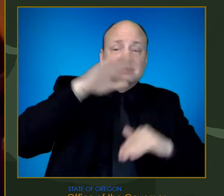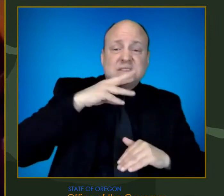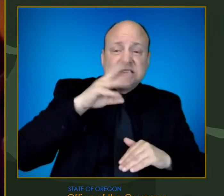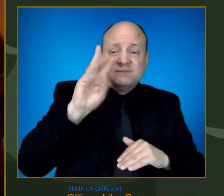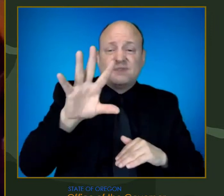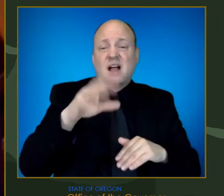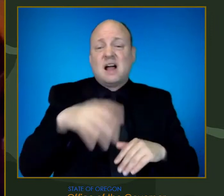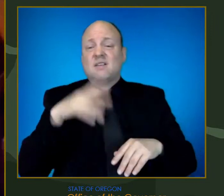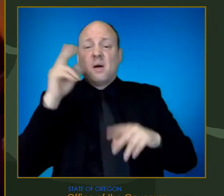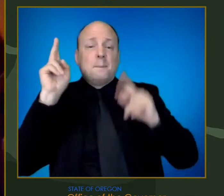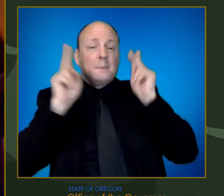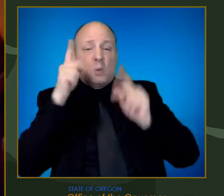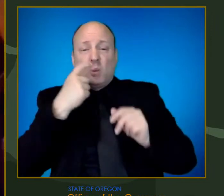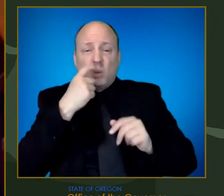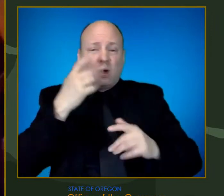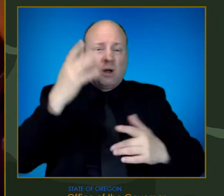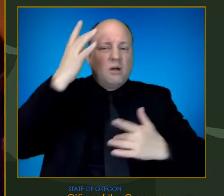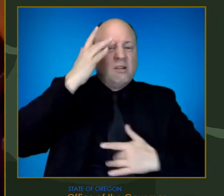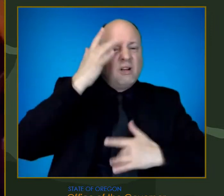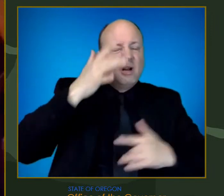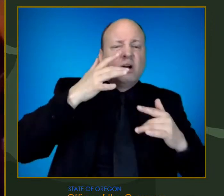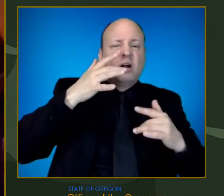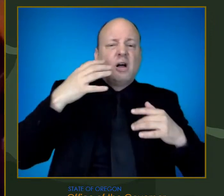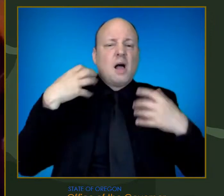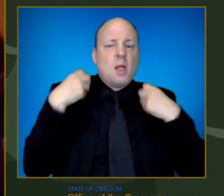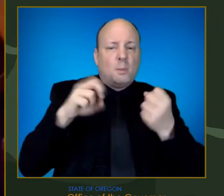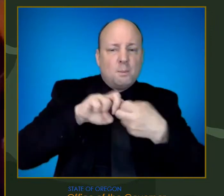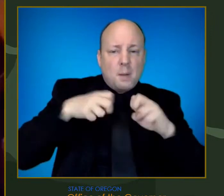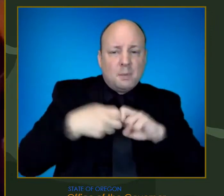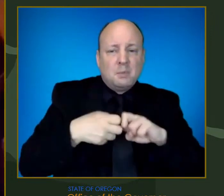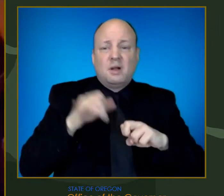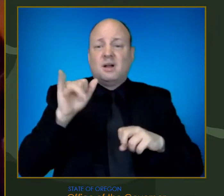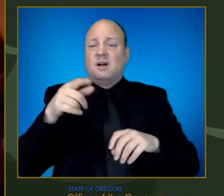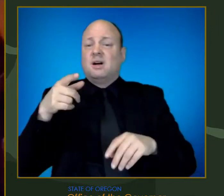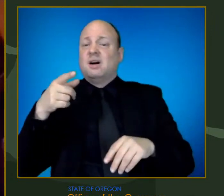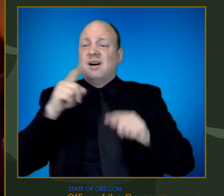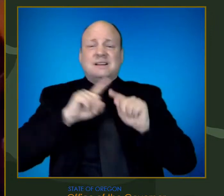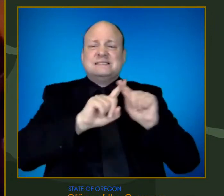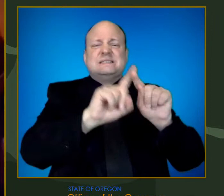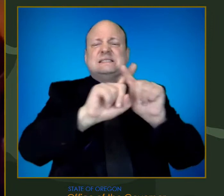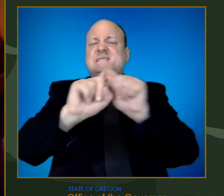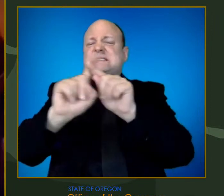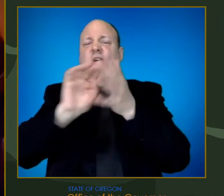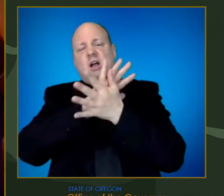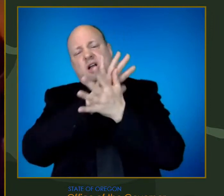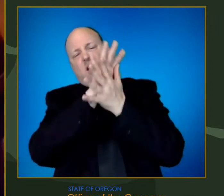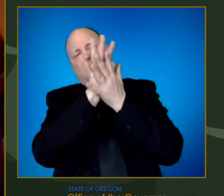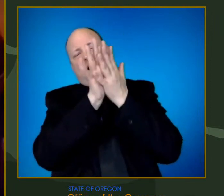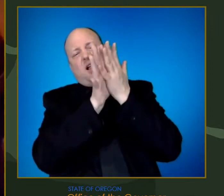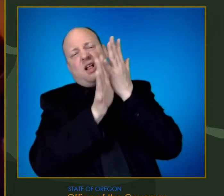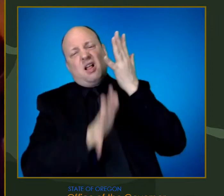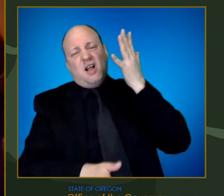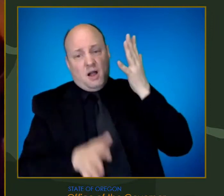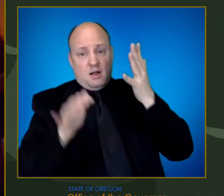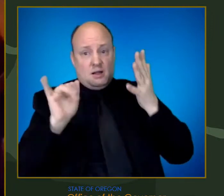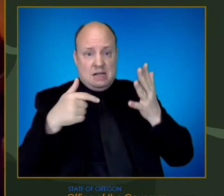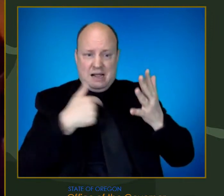workers, members of multi-generational households were vaccinated first. Every day, we are working with